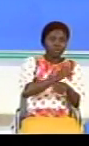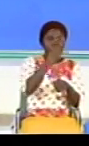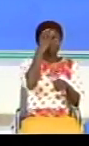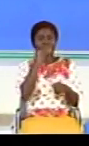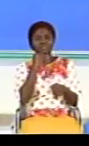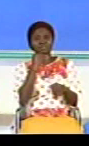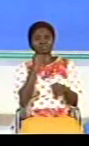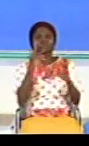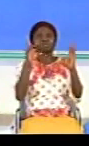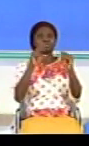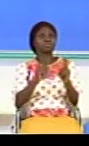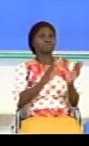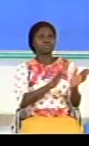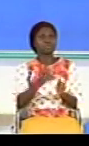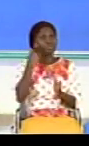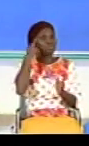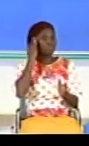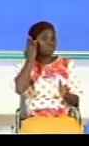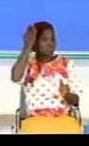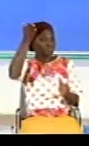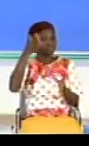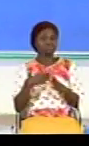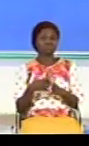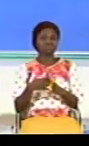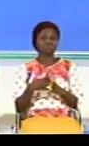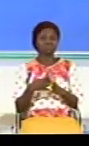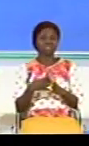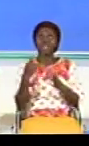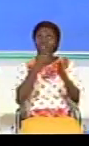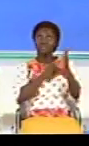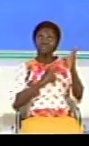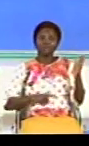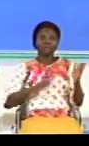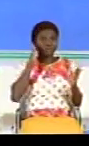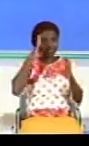future. The Lord will give you a vision today.